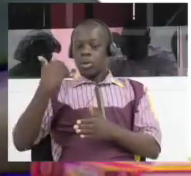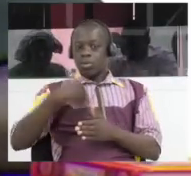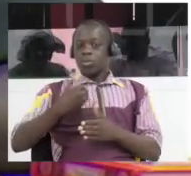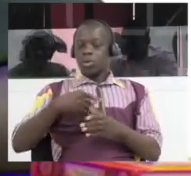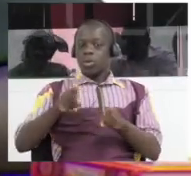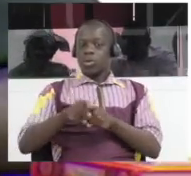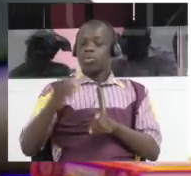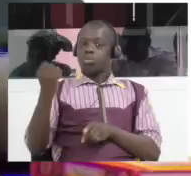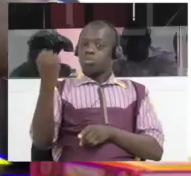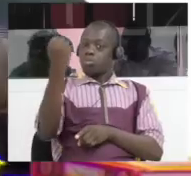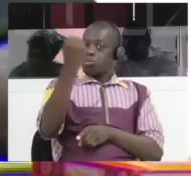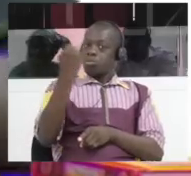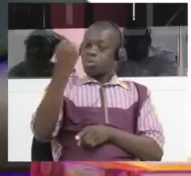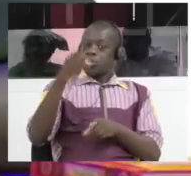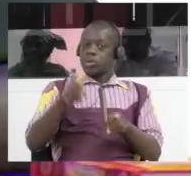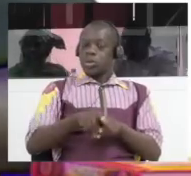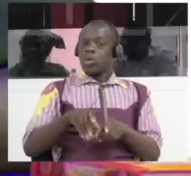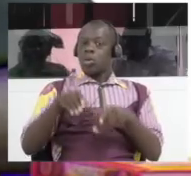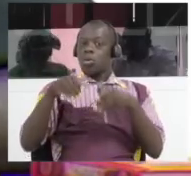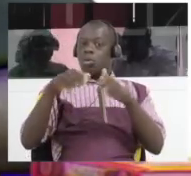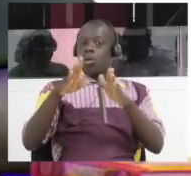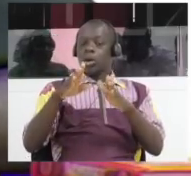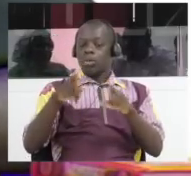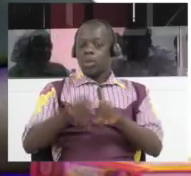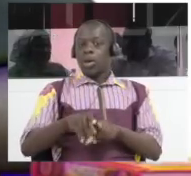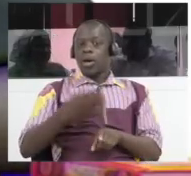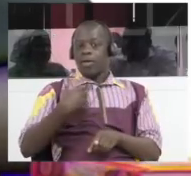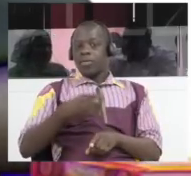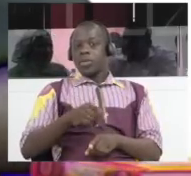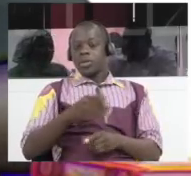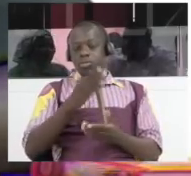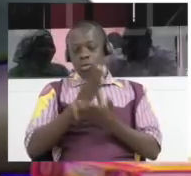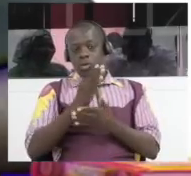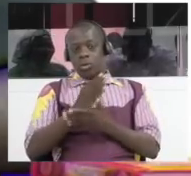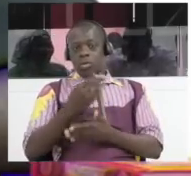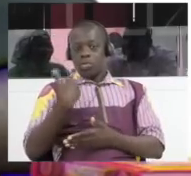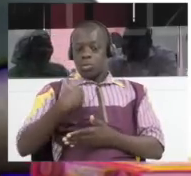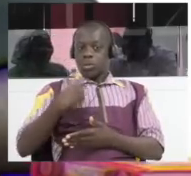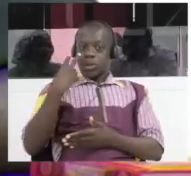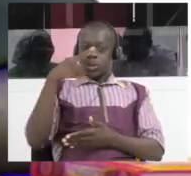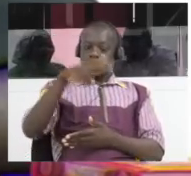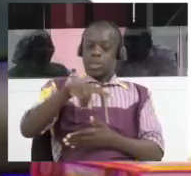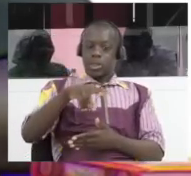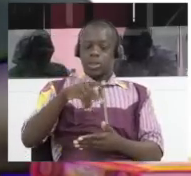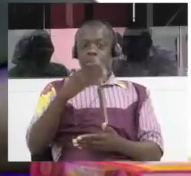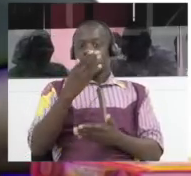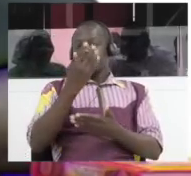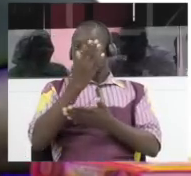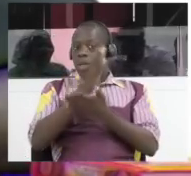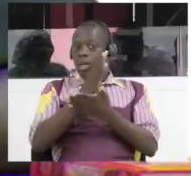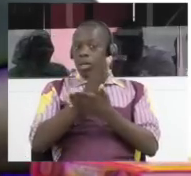then because of my composure, I had the sense of presence and the